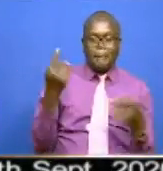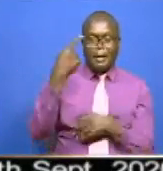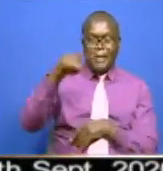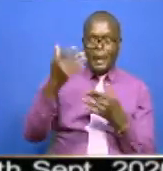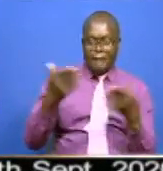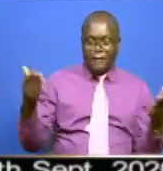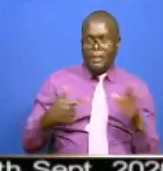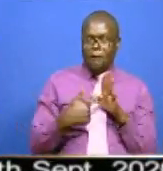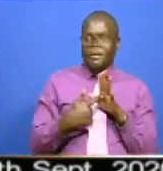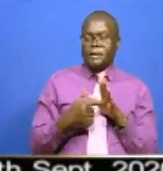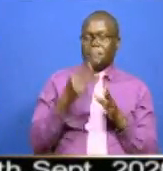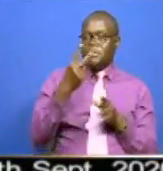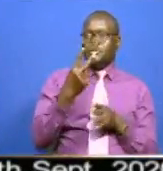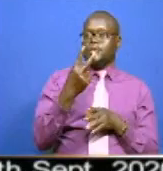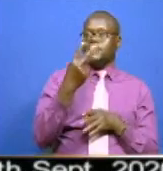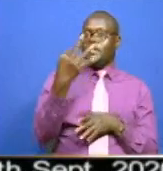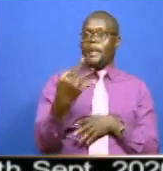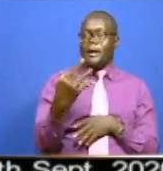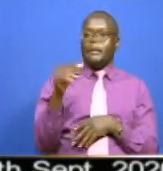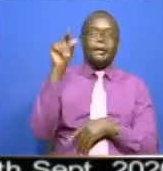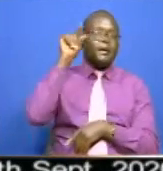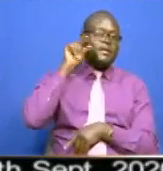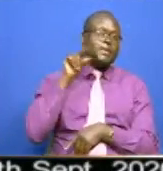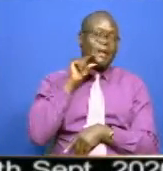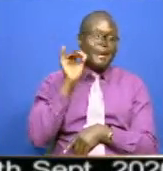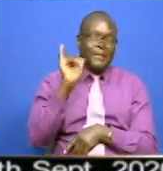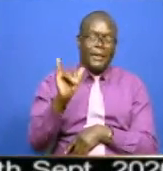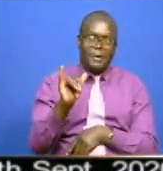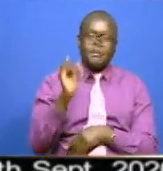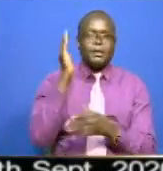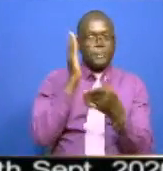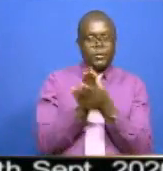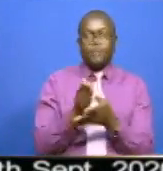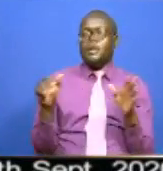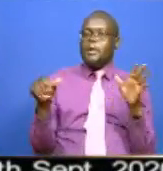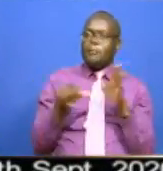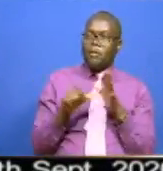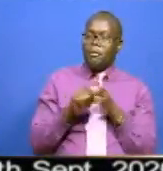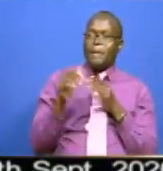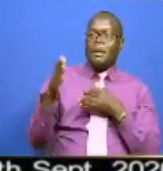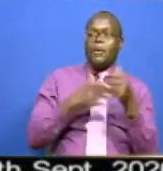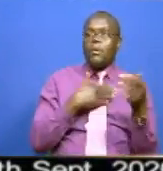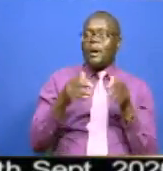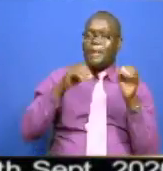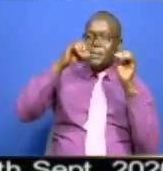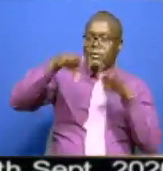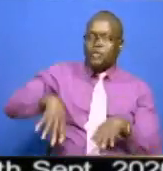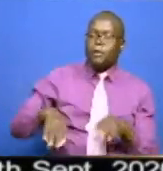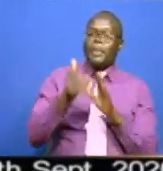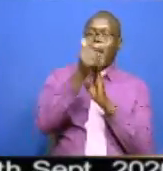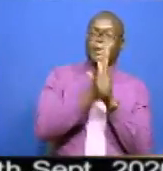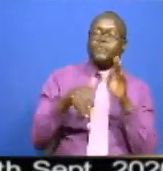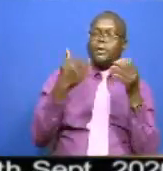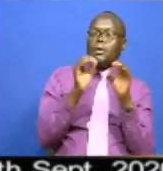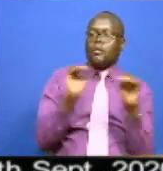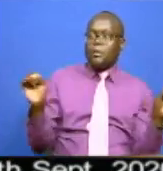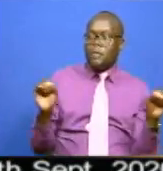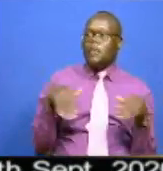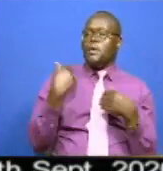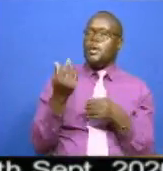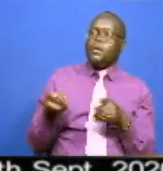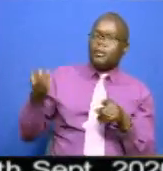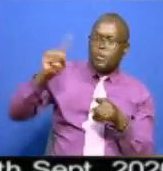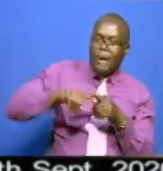like the two-third gender, which is in our hands, whether to drop the whole article or not, or whether to raise